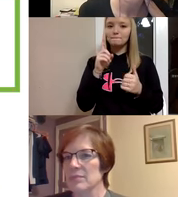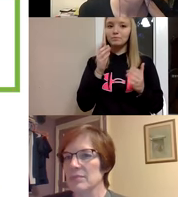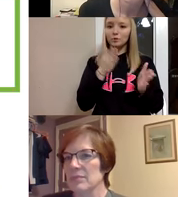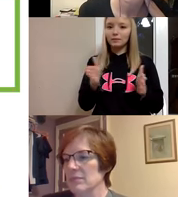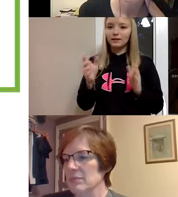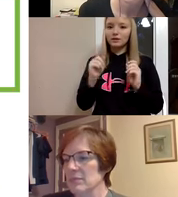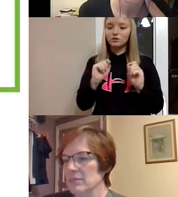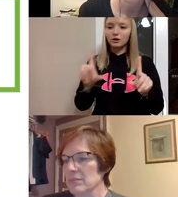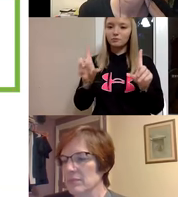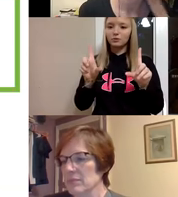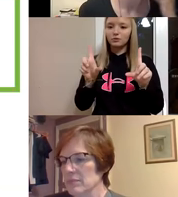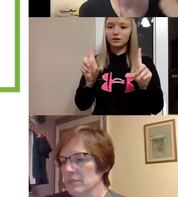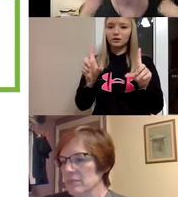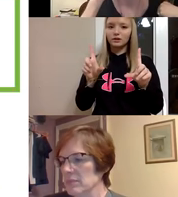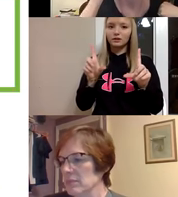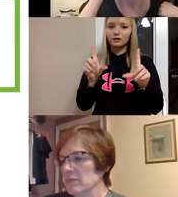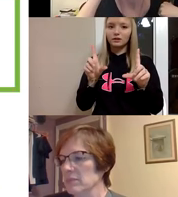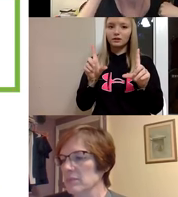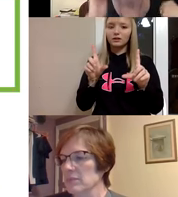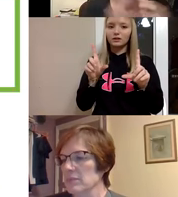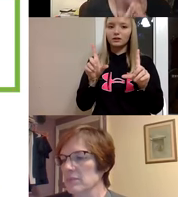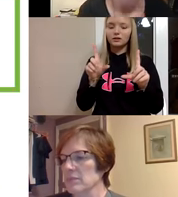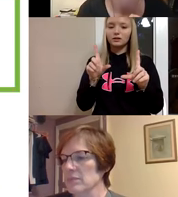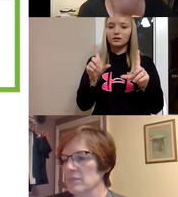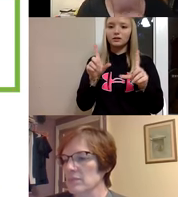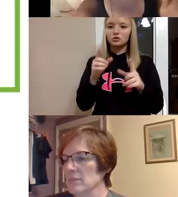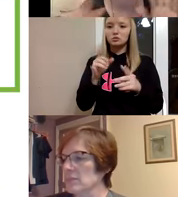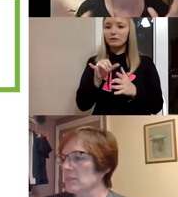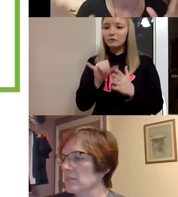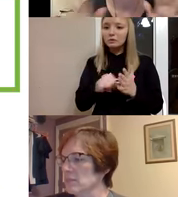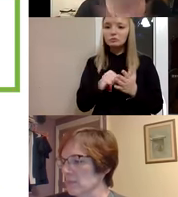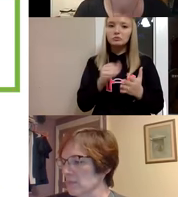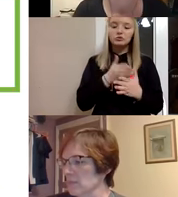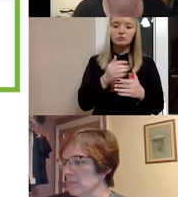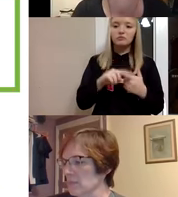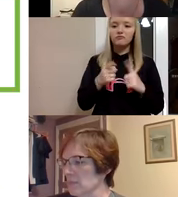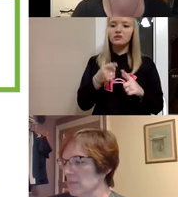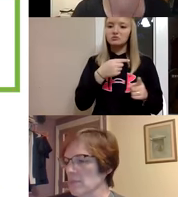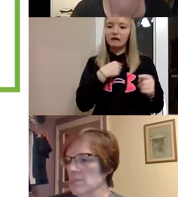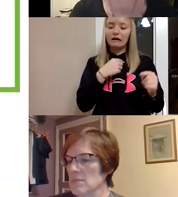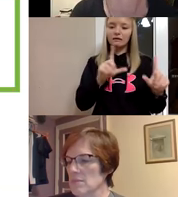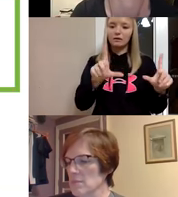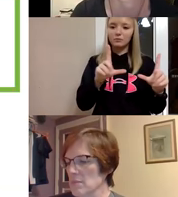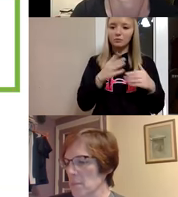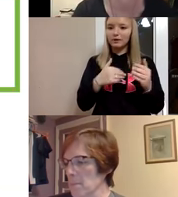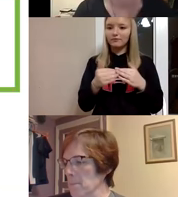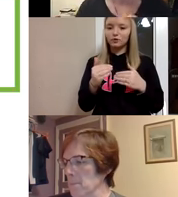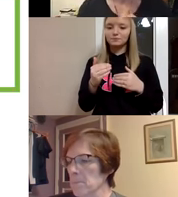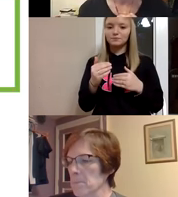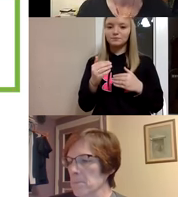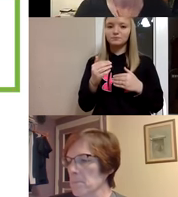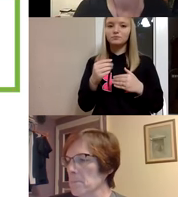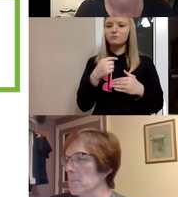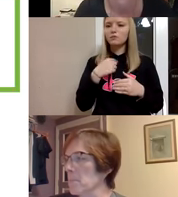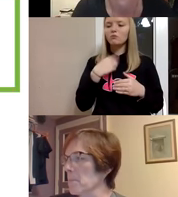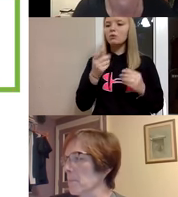and have the link available for people to view or to share with their friends? Like, I can upload it for you. Yeah. So you're getting panicked. Yeah, we'll do something. We'll